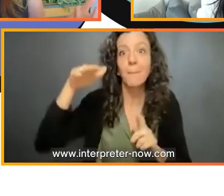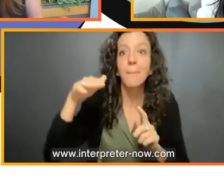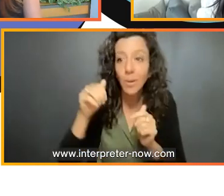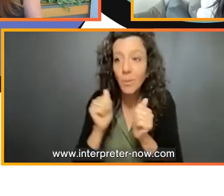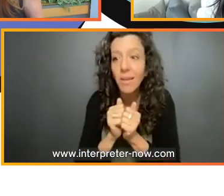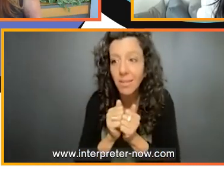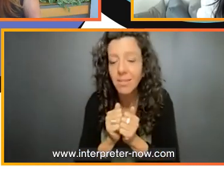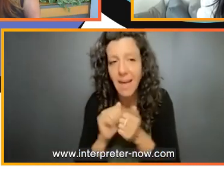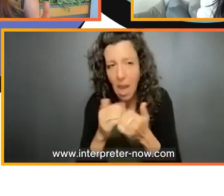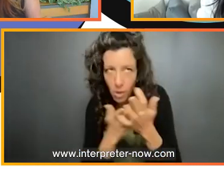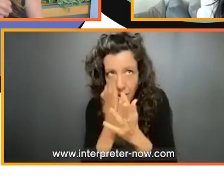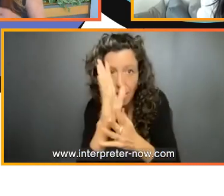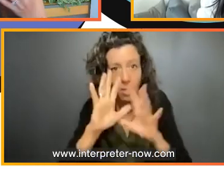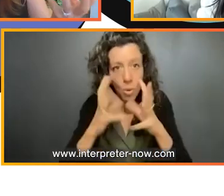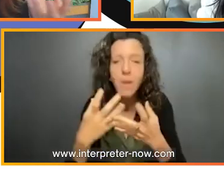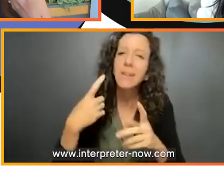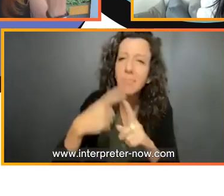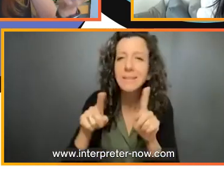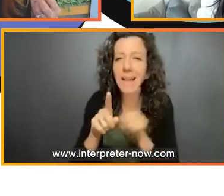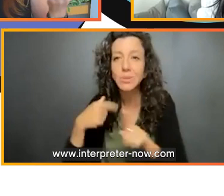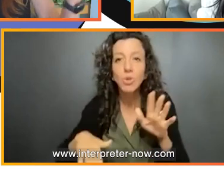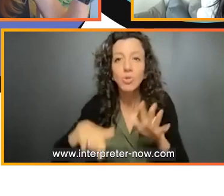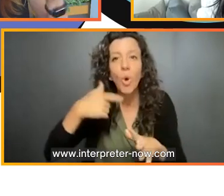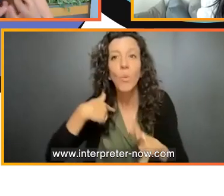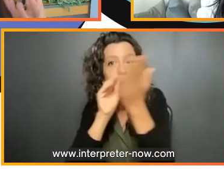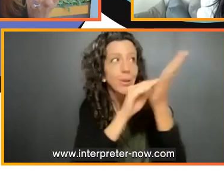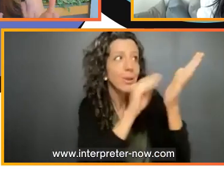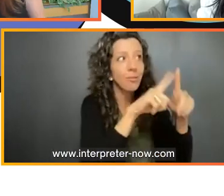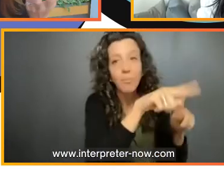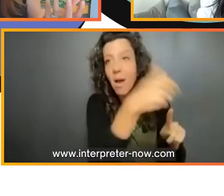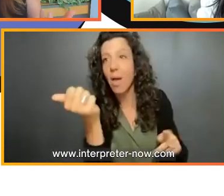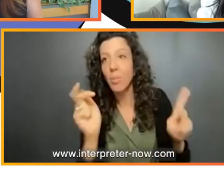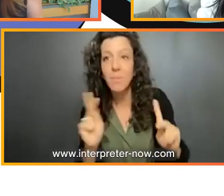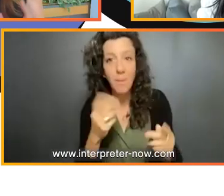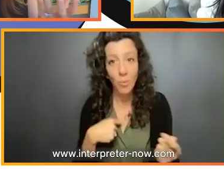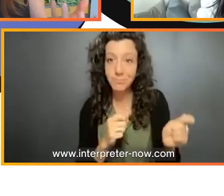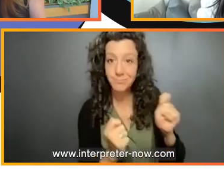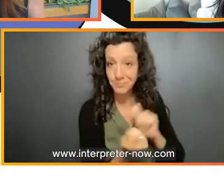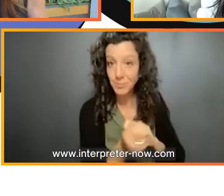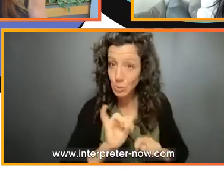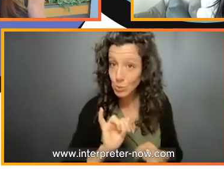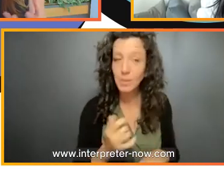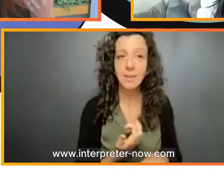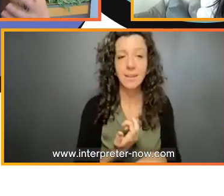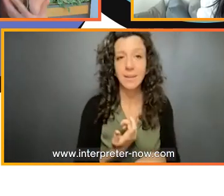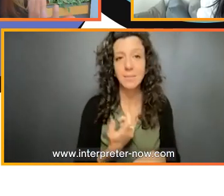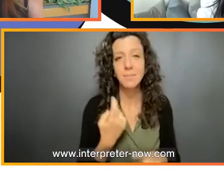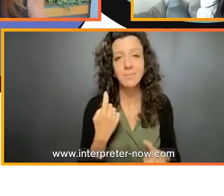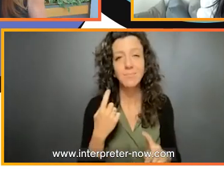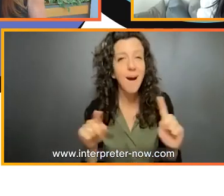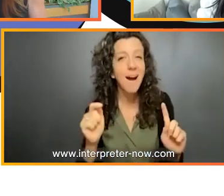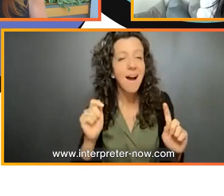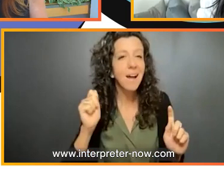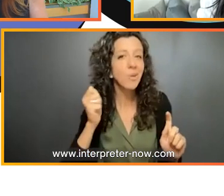kind of how to navigate the world. And then we're taught from other people as we grow and change and we evolve